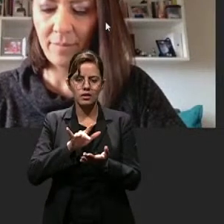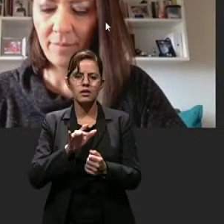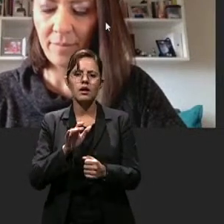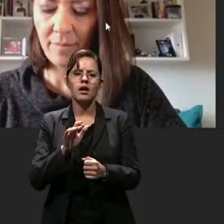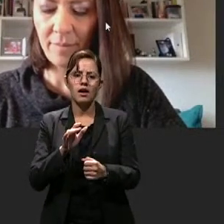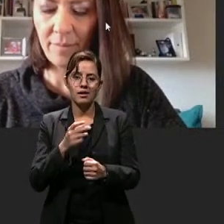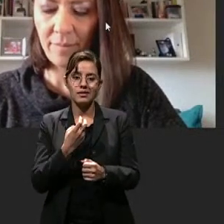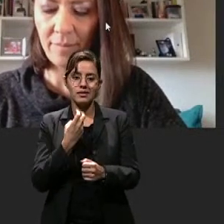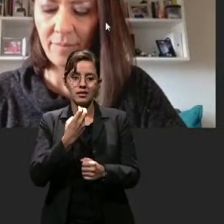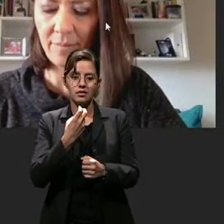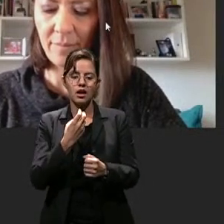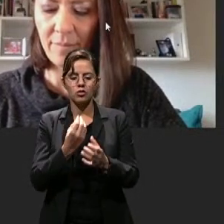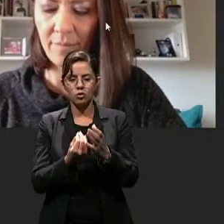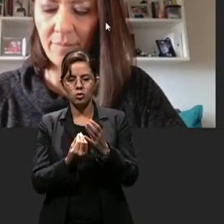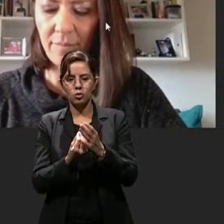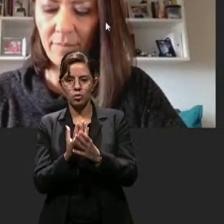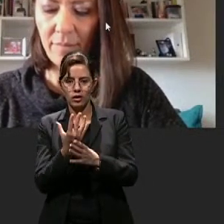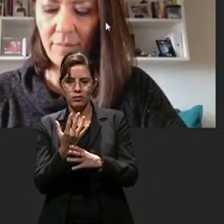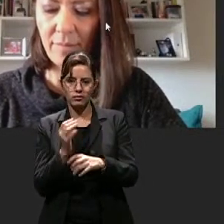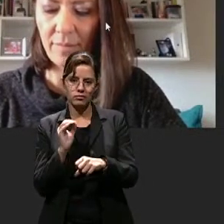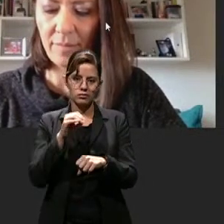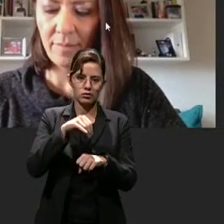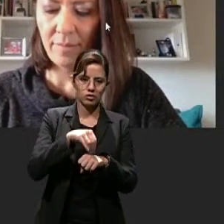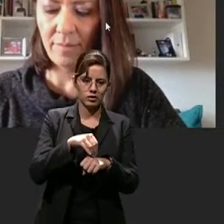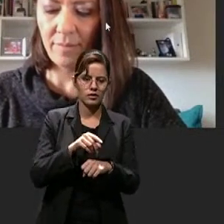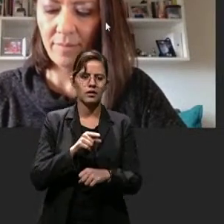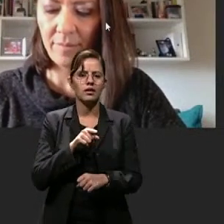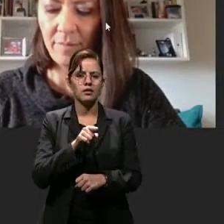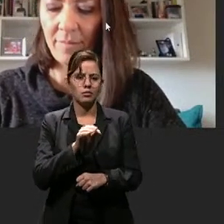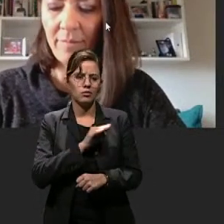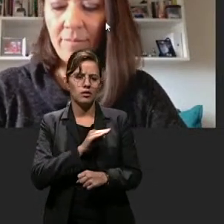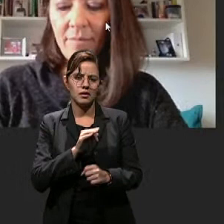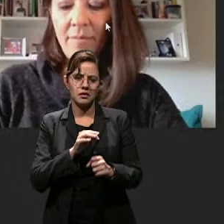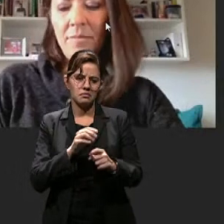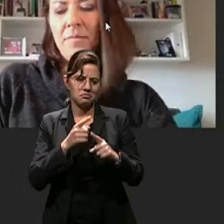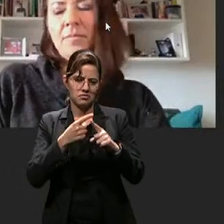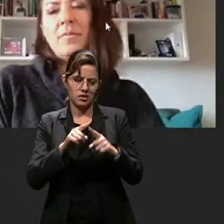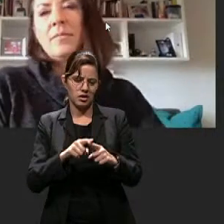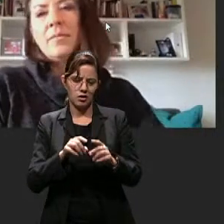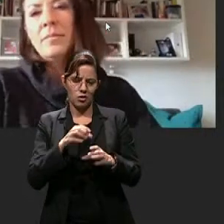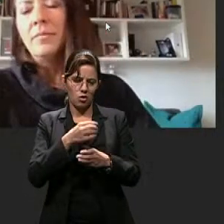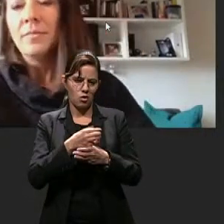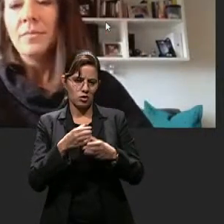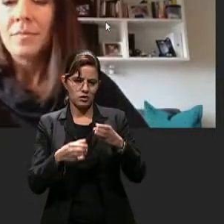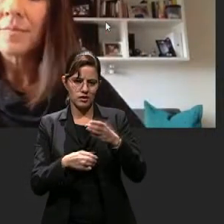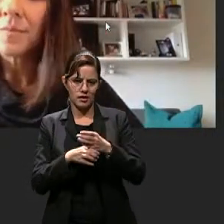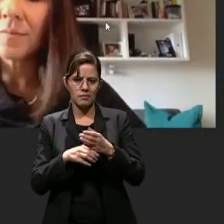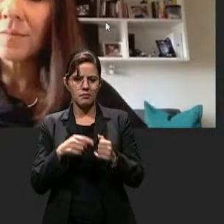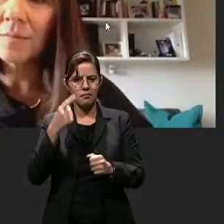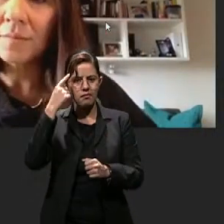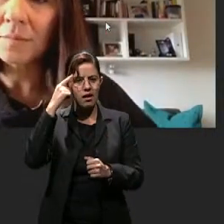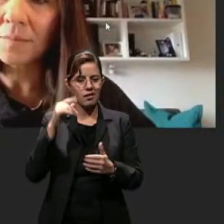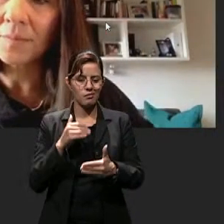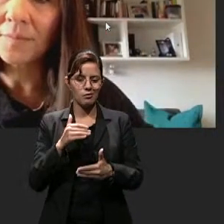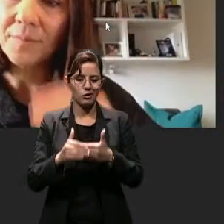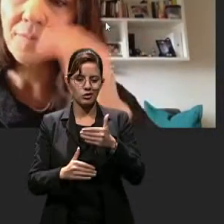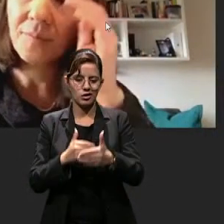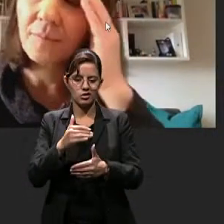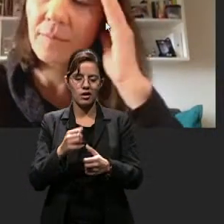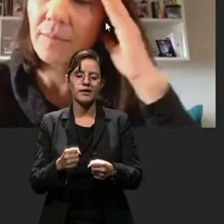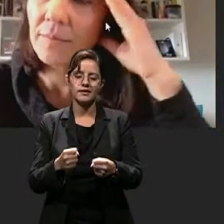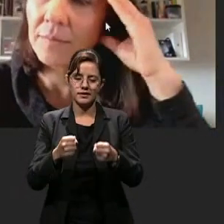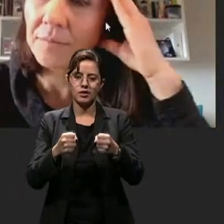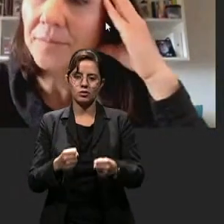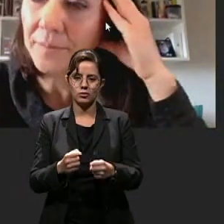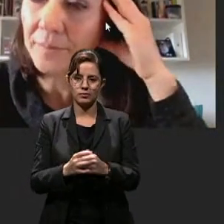the introduction of figures that will allow for further guarantees